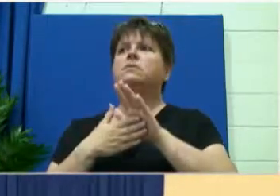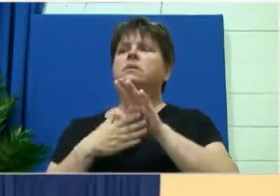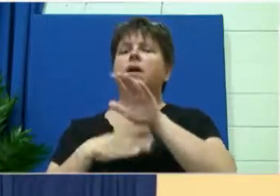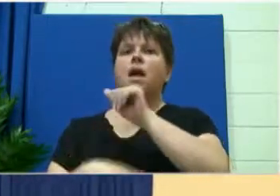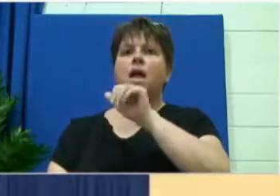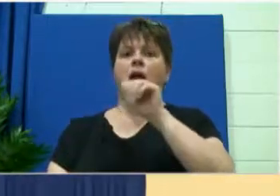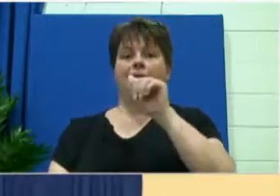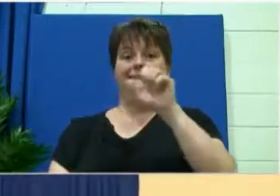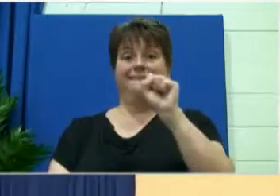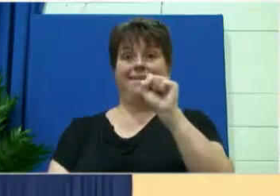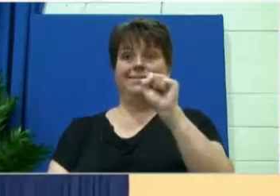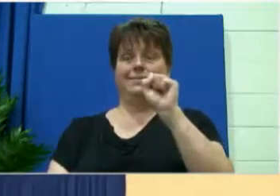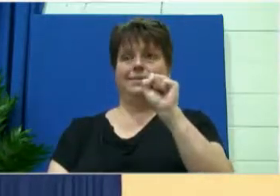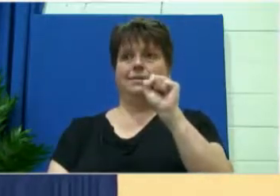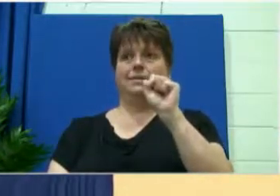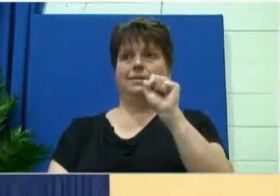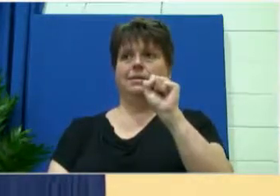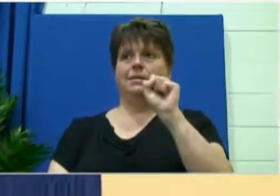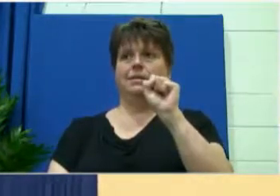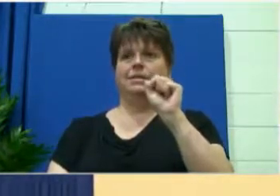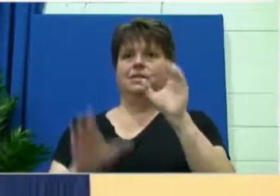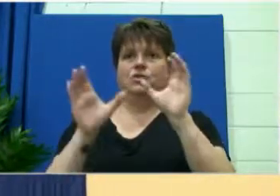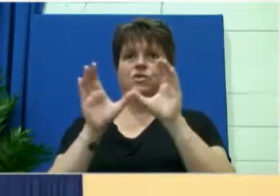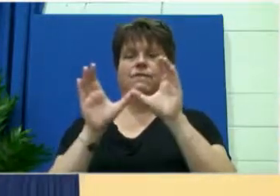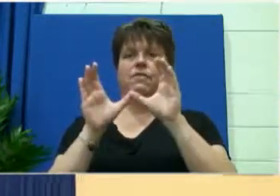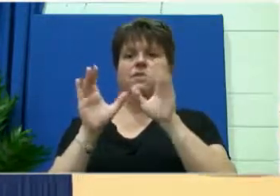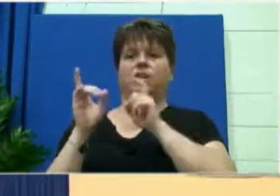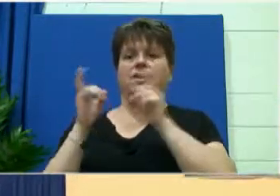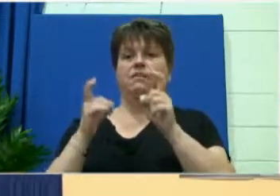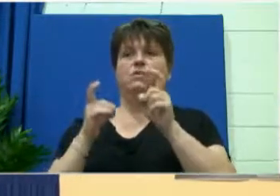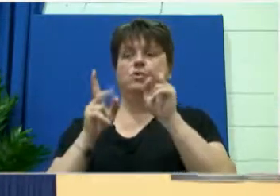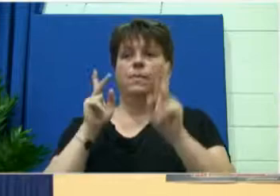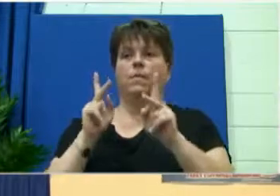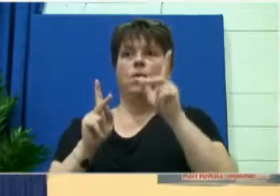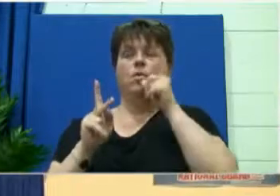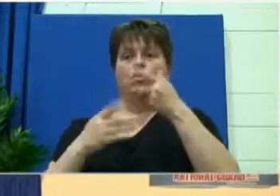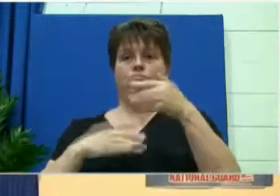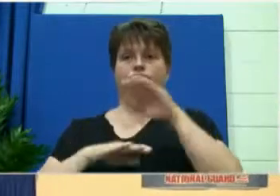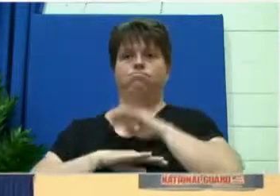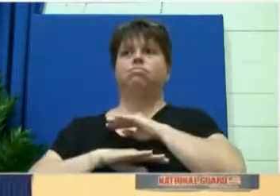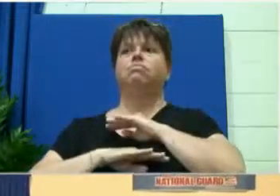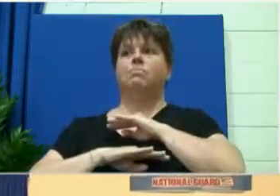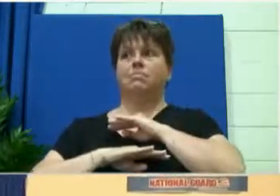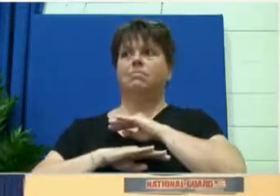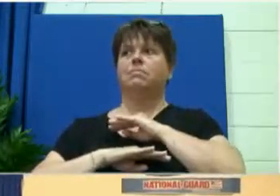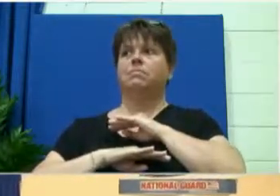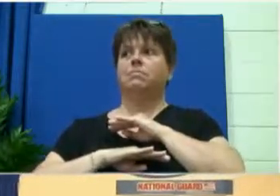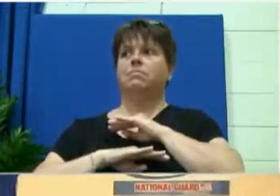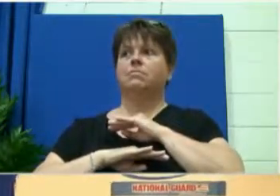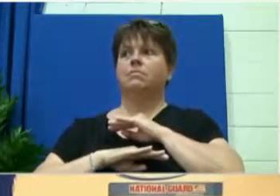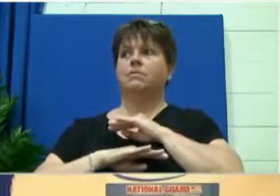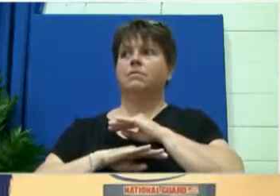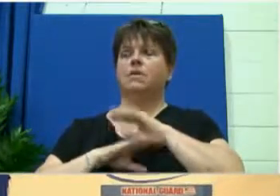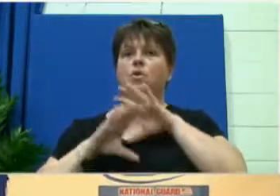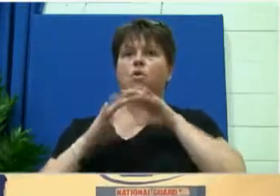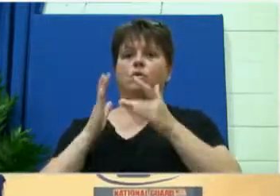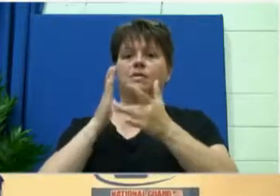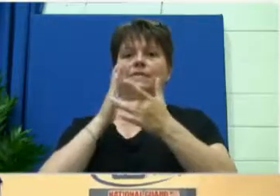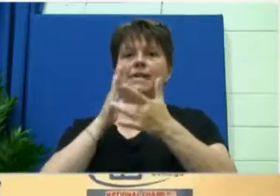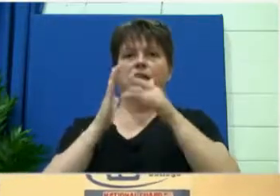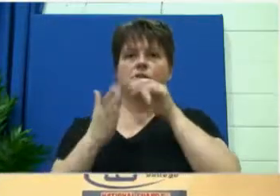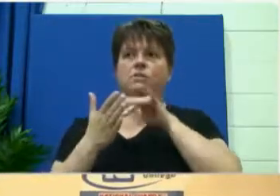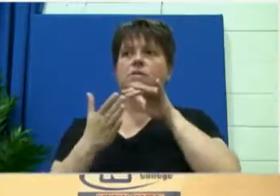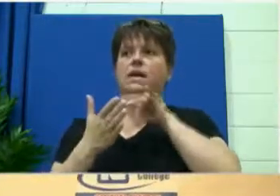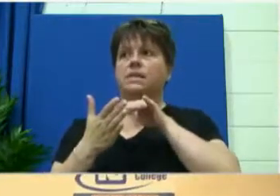of Applied Science degrees and certificates is conferred upon those individuals who have completed a course of technical